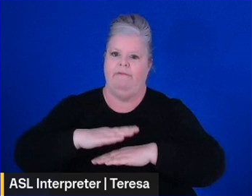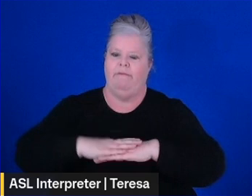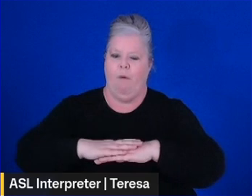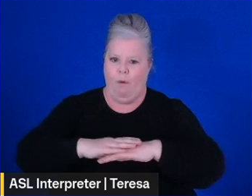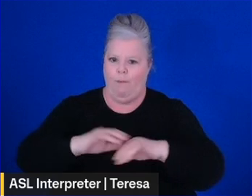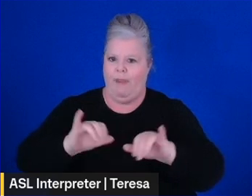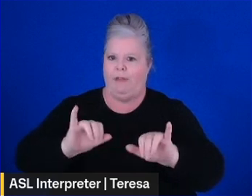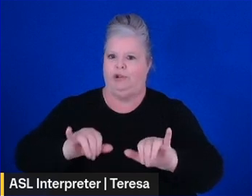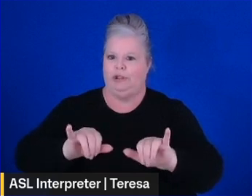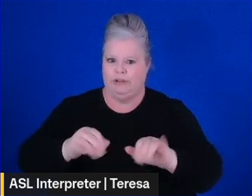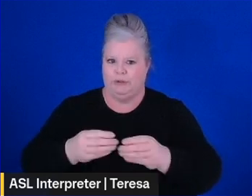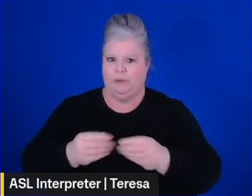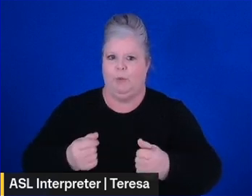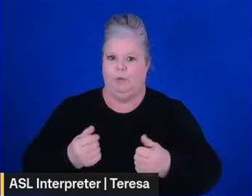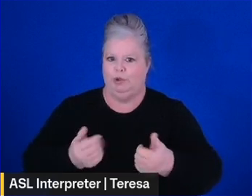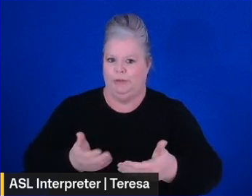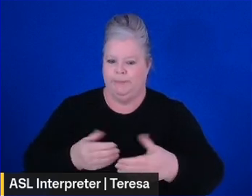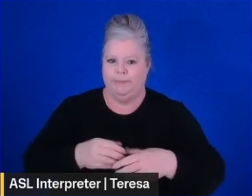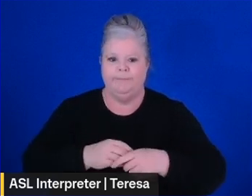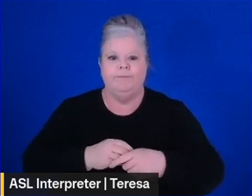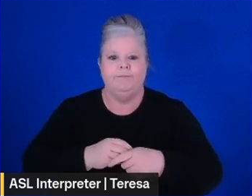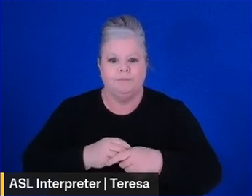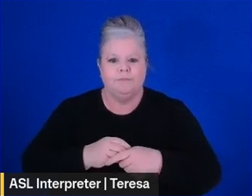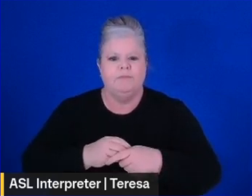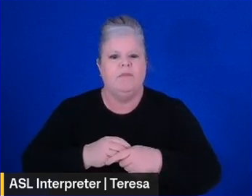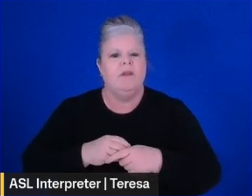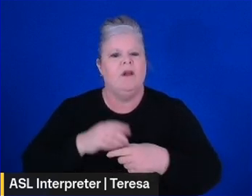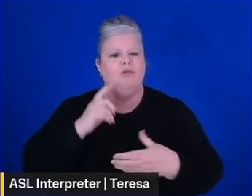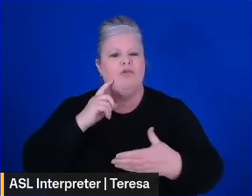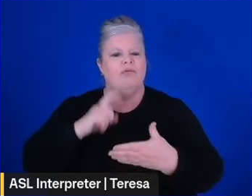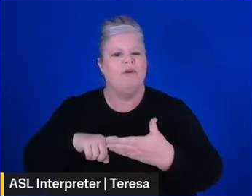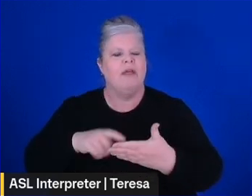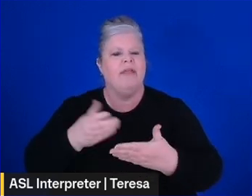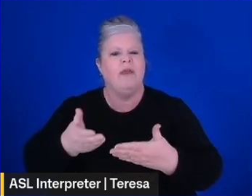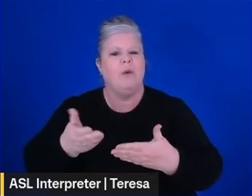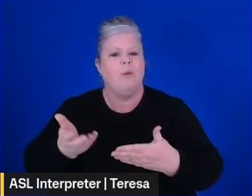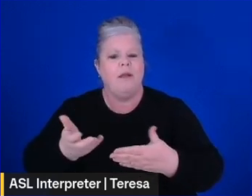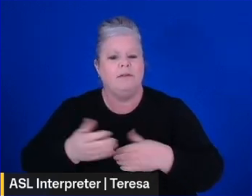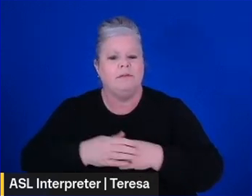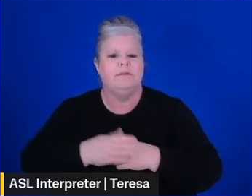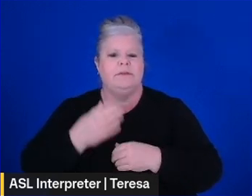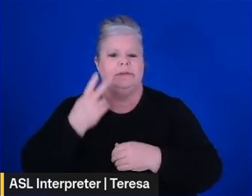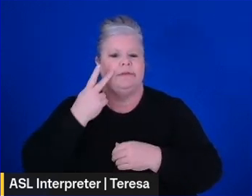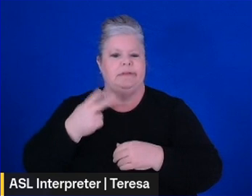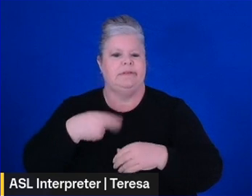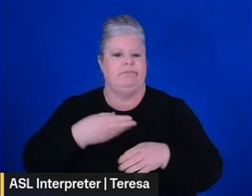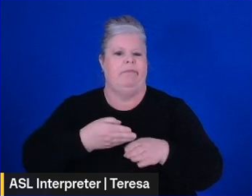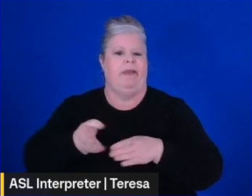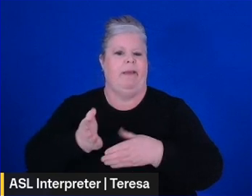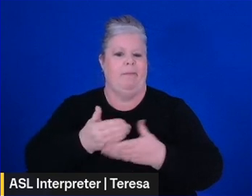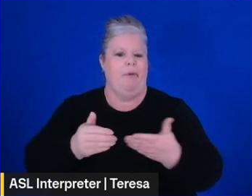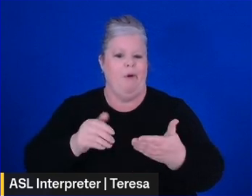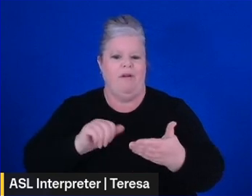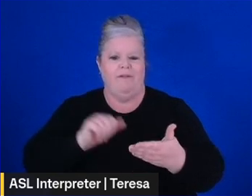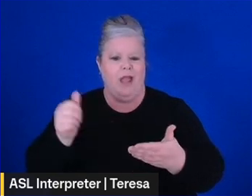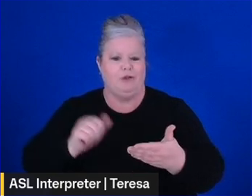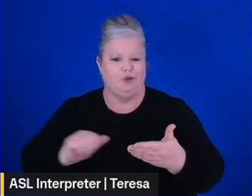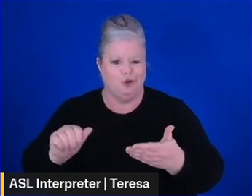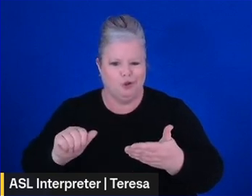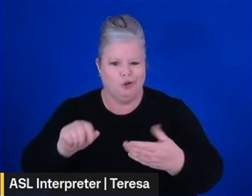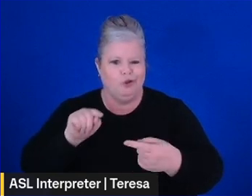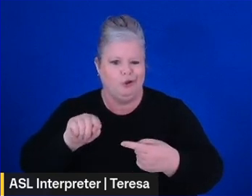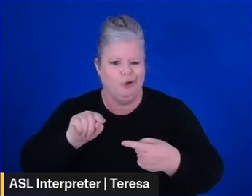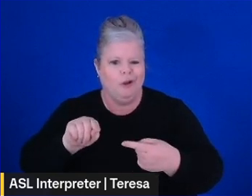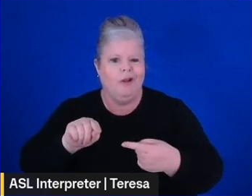solution. You can recognize the main part of Azure DevOps with version